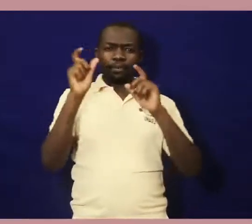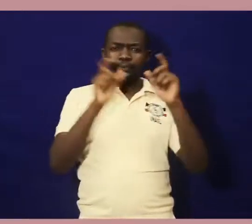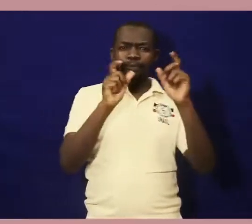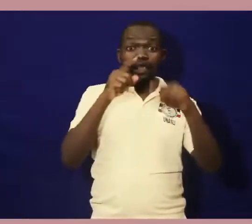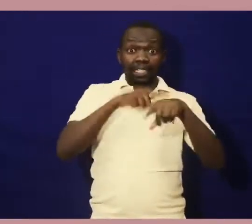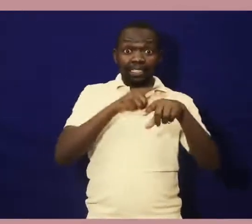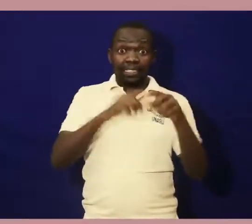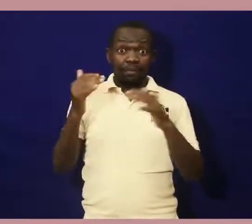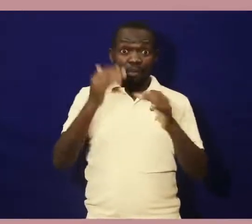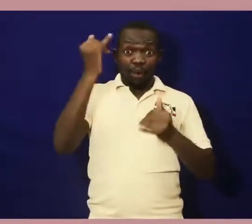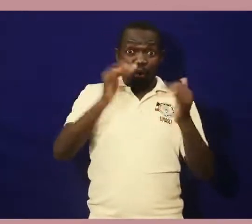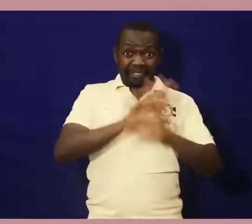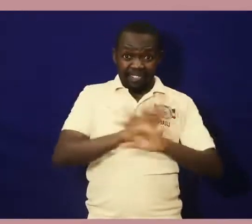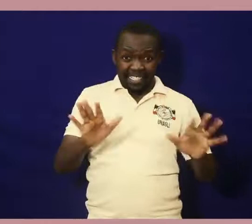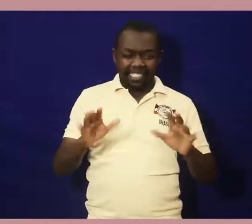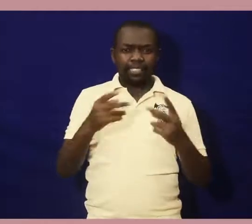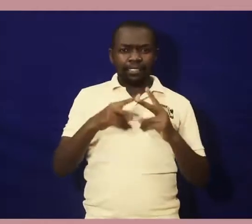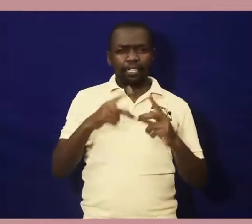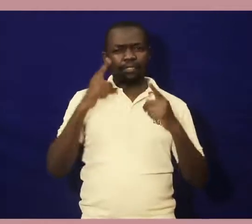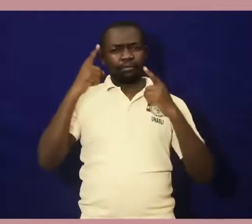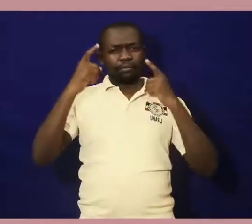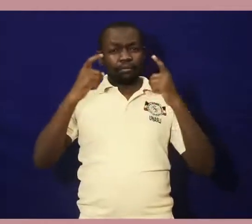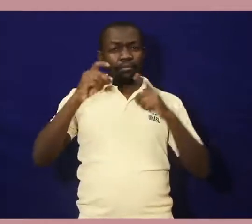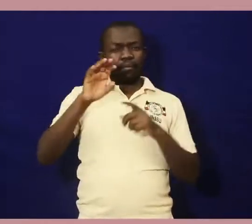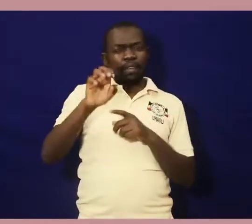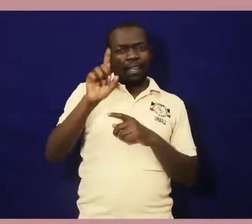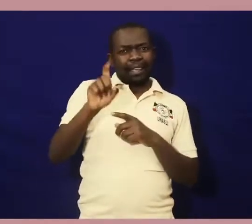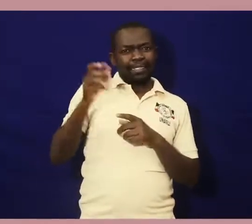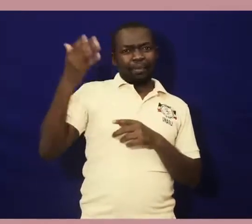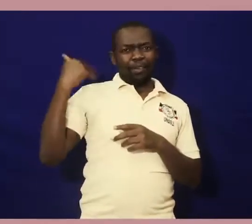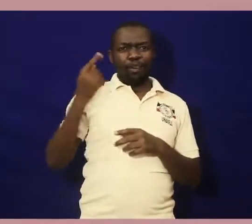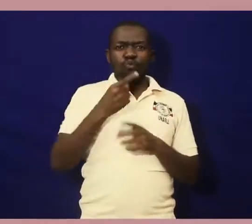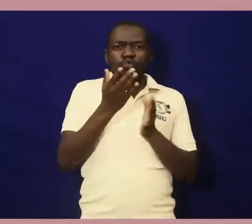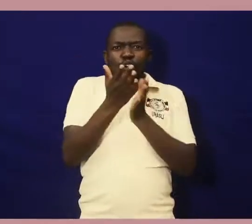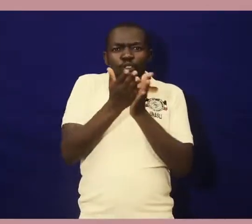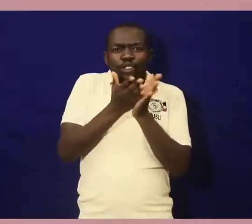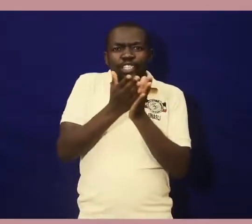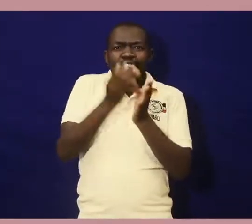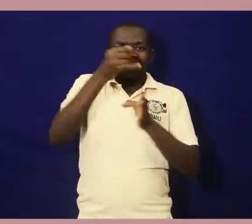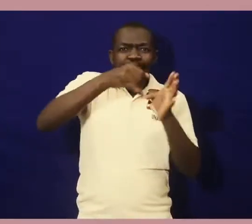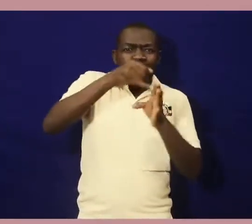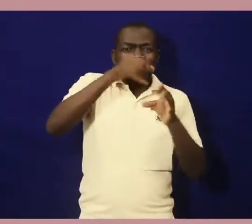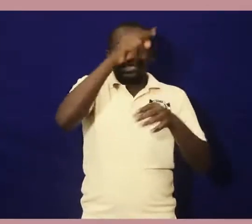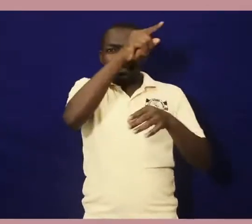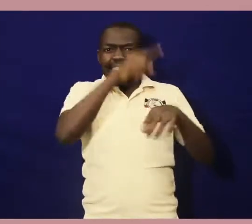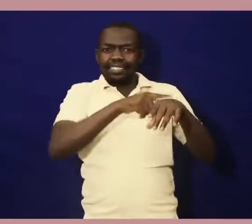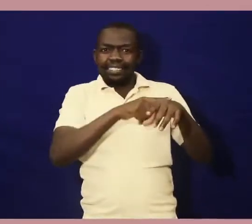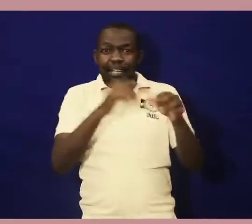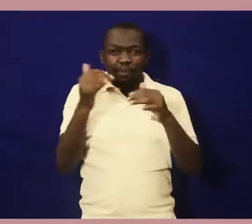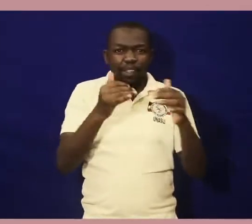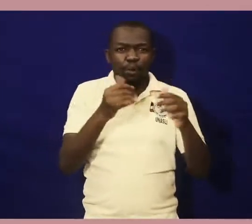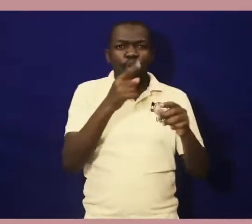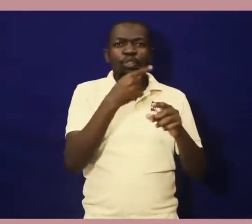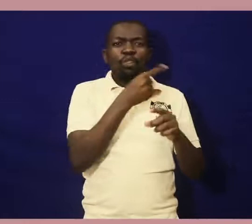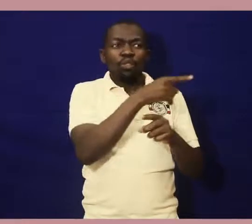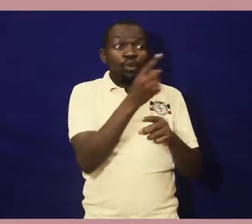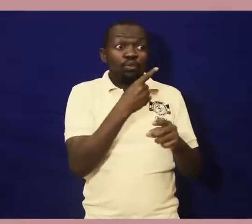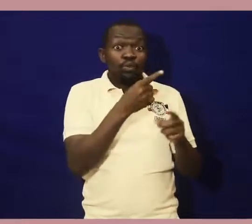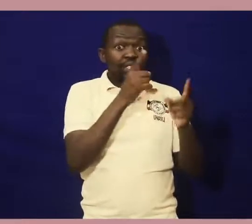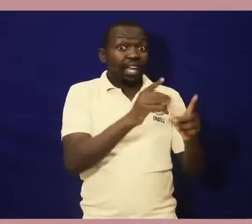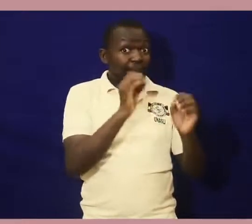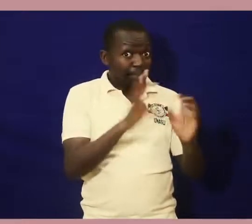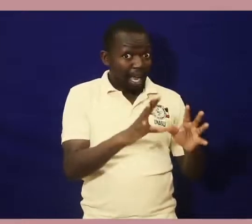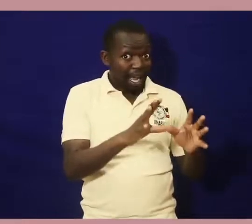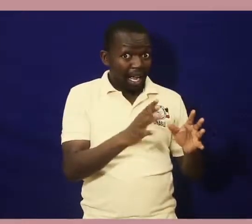war. The ex-servicemen, I mean those men that participated in the war and came back, those who didn't die